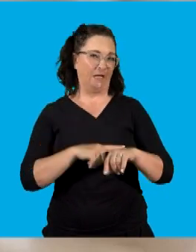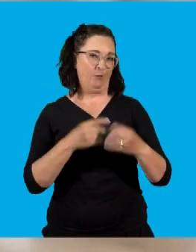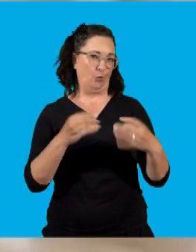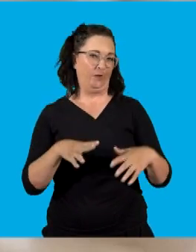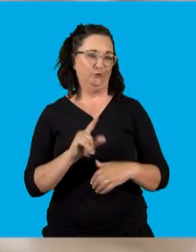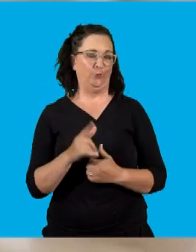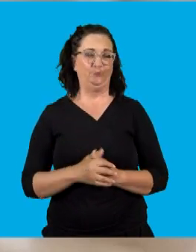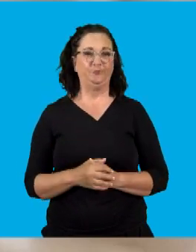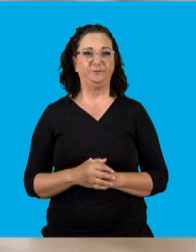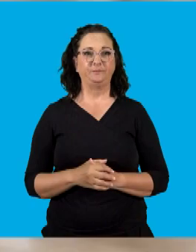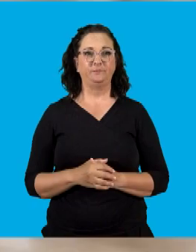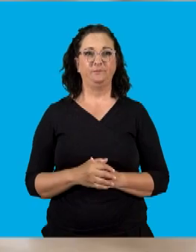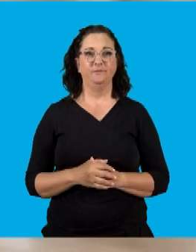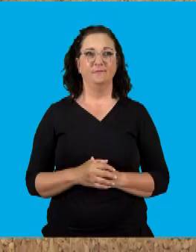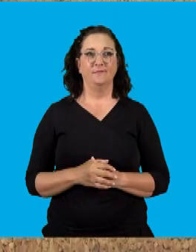it.